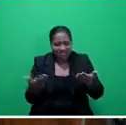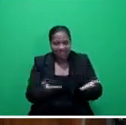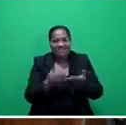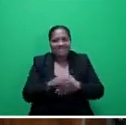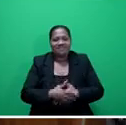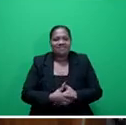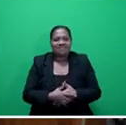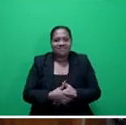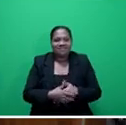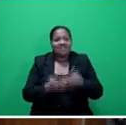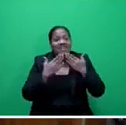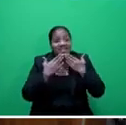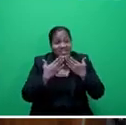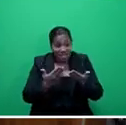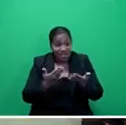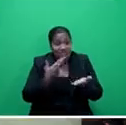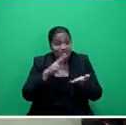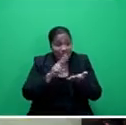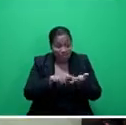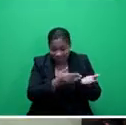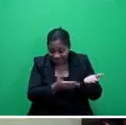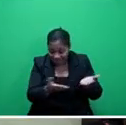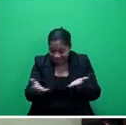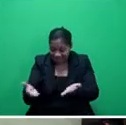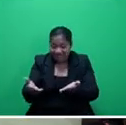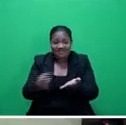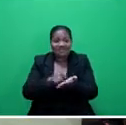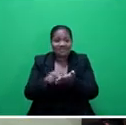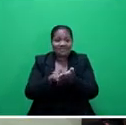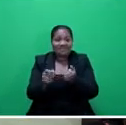Thank you. Please hand the report to the Secretary General.